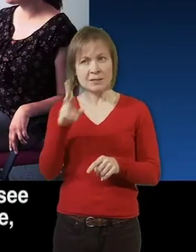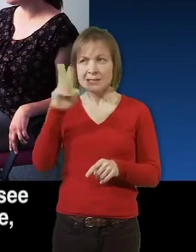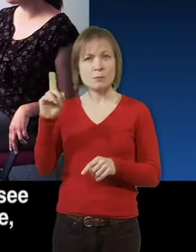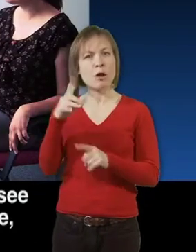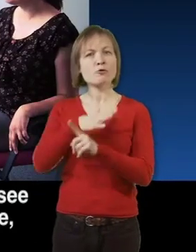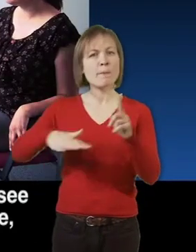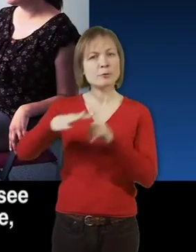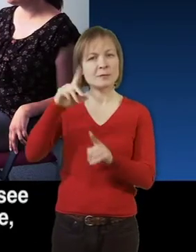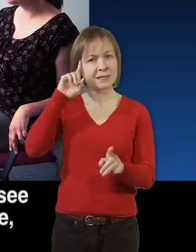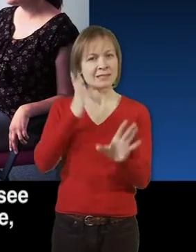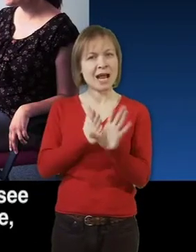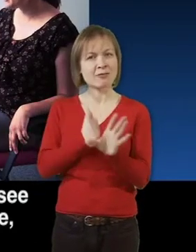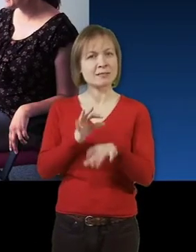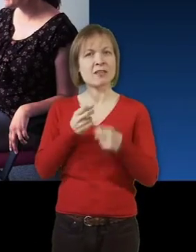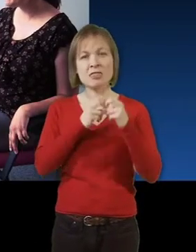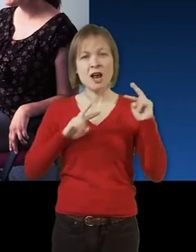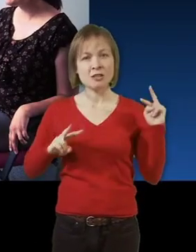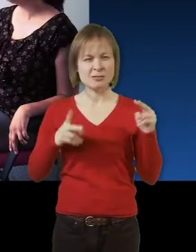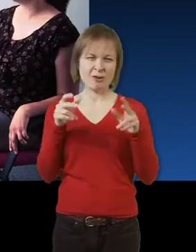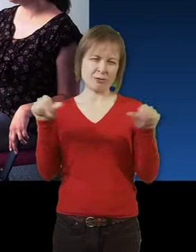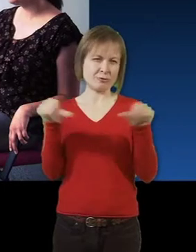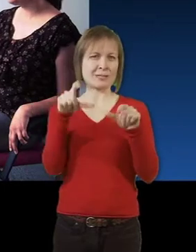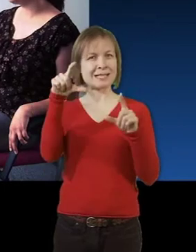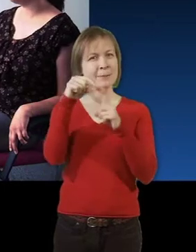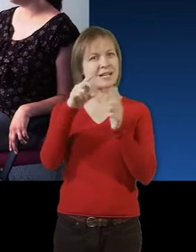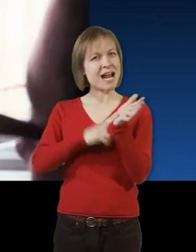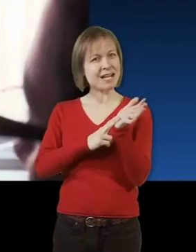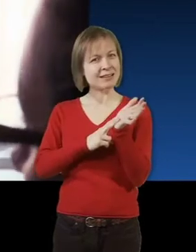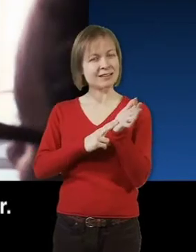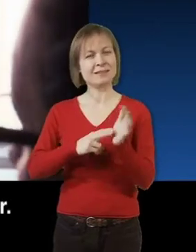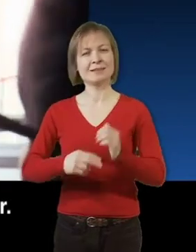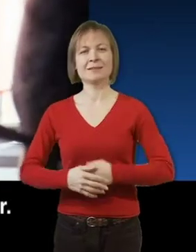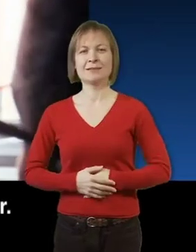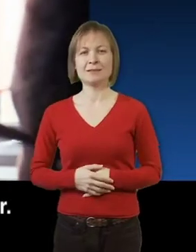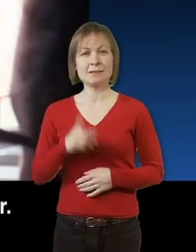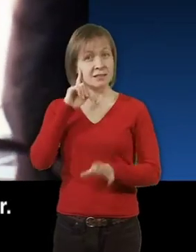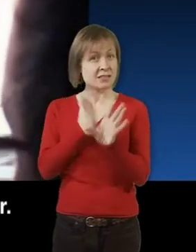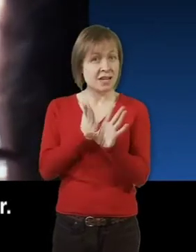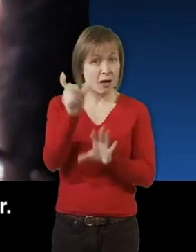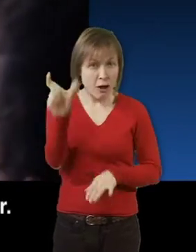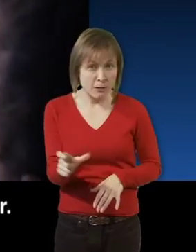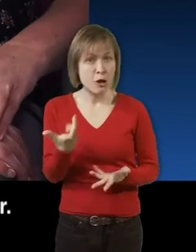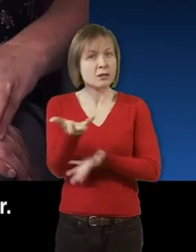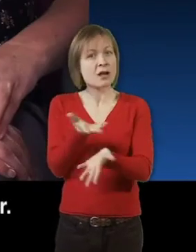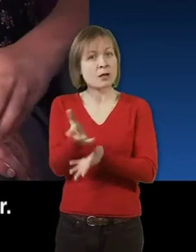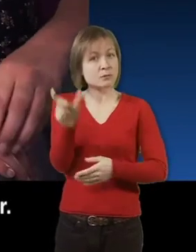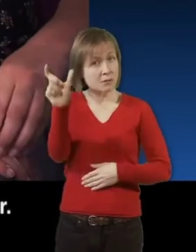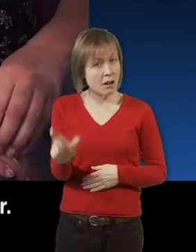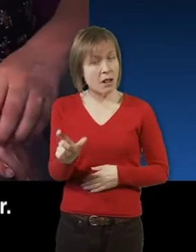see a community psychiatric nurse, sometimes called a CPN, a psychologist or a